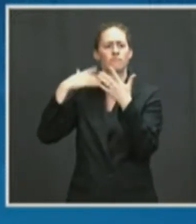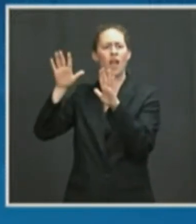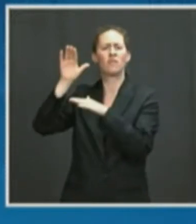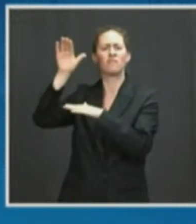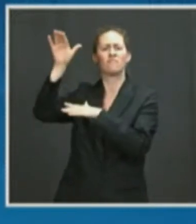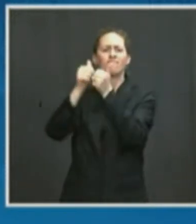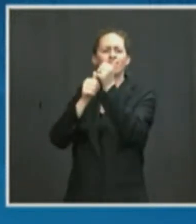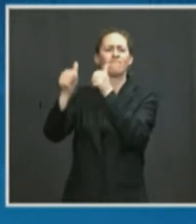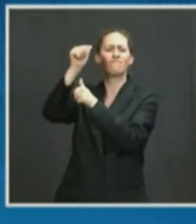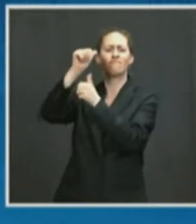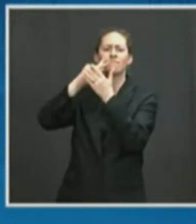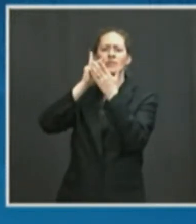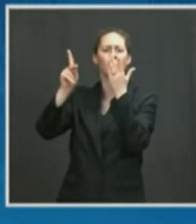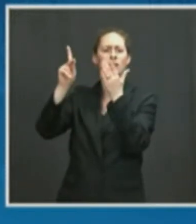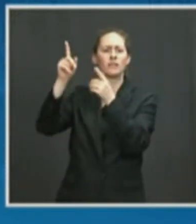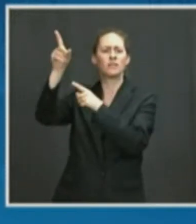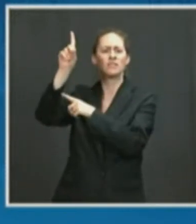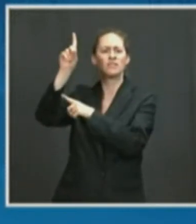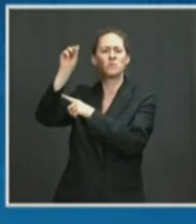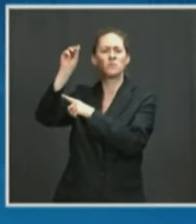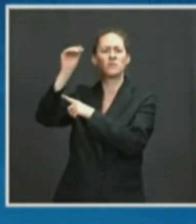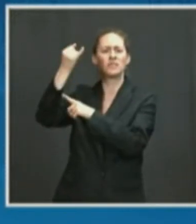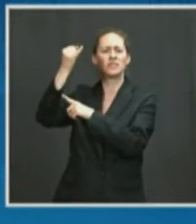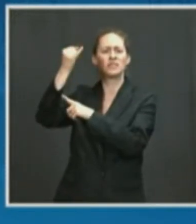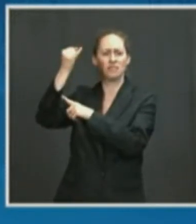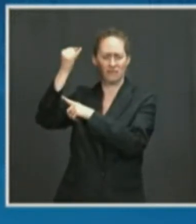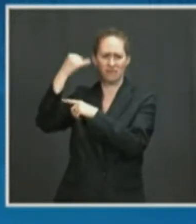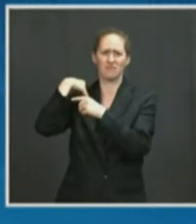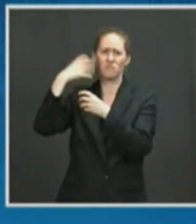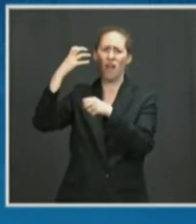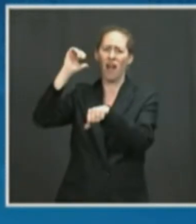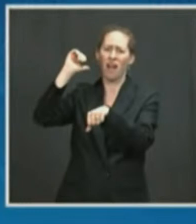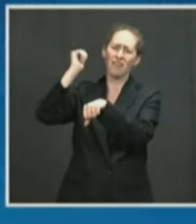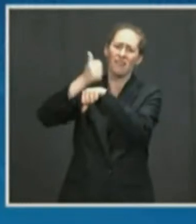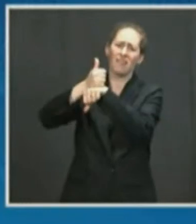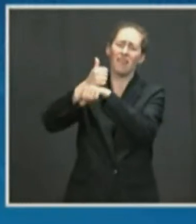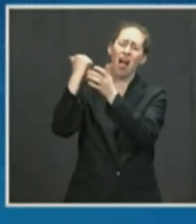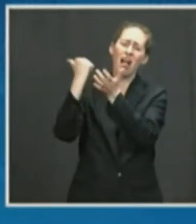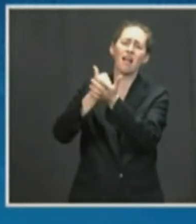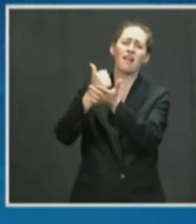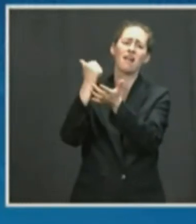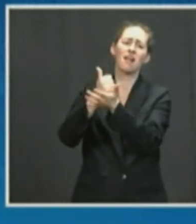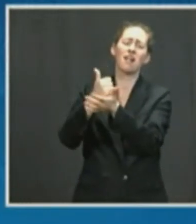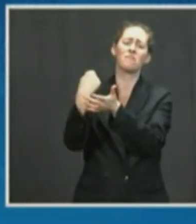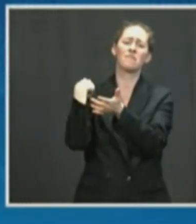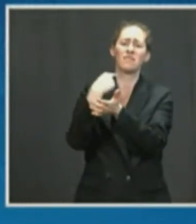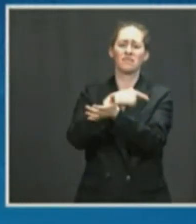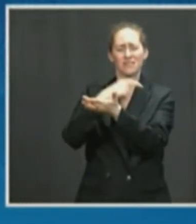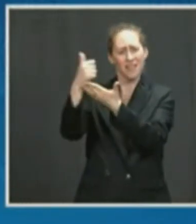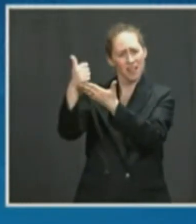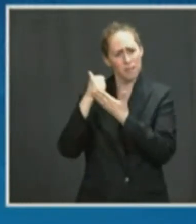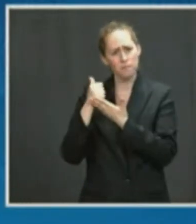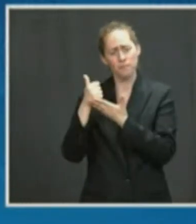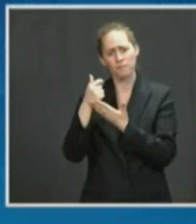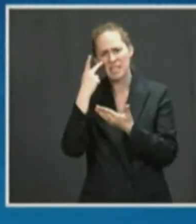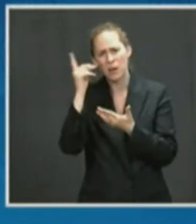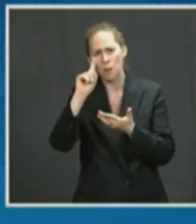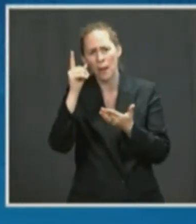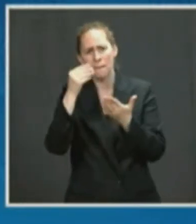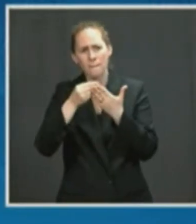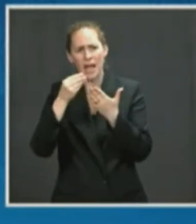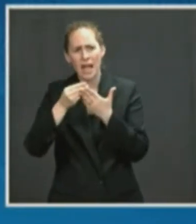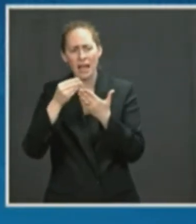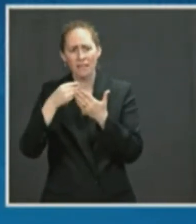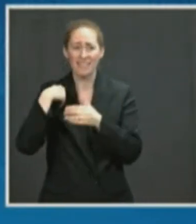we created an office that to help us to follow the money, and particularly ask the United States that the